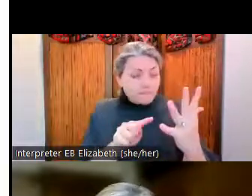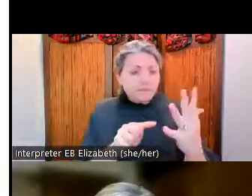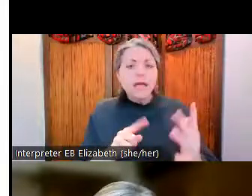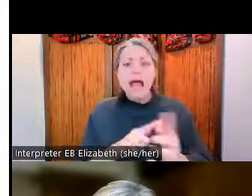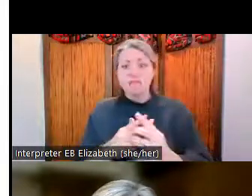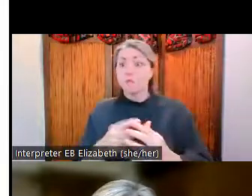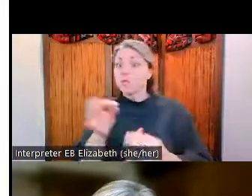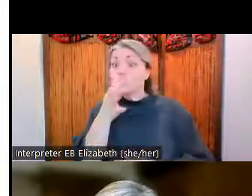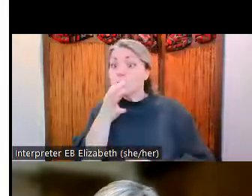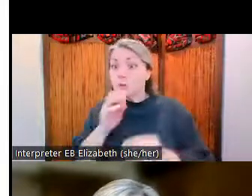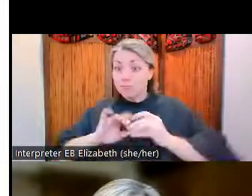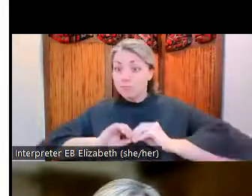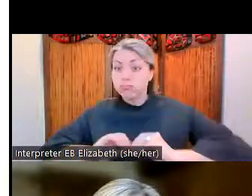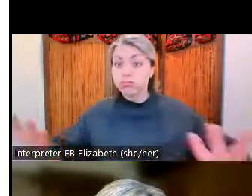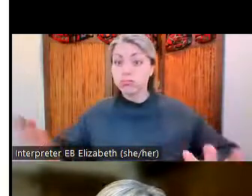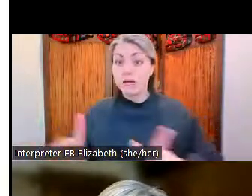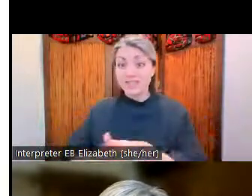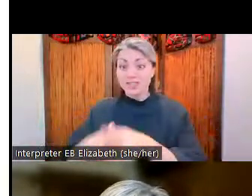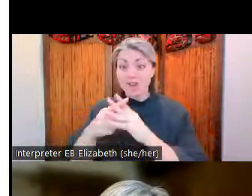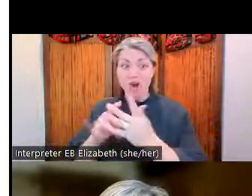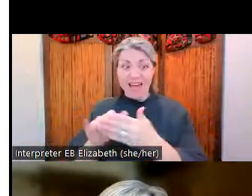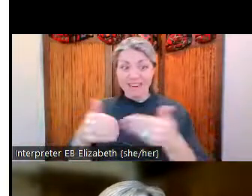to launch soon, like any moment.